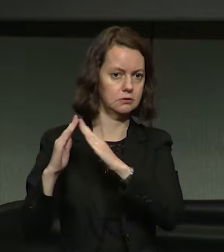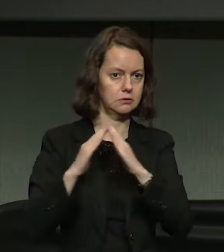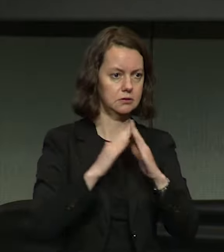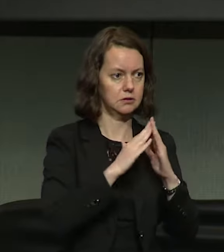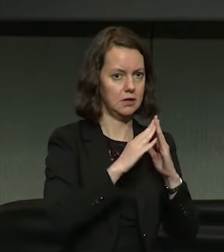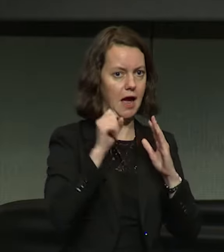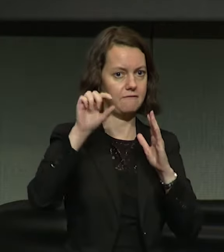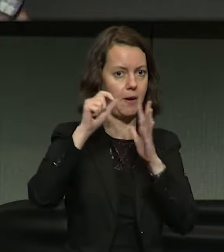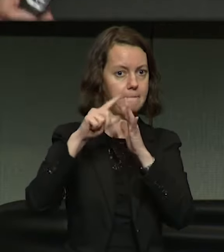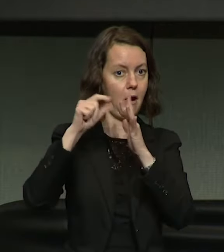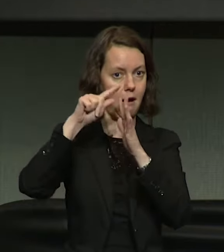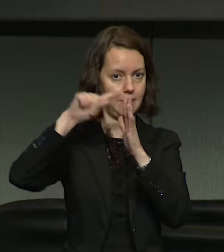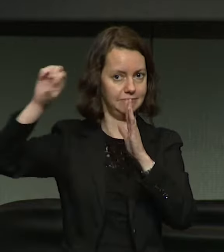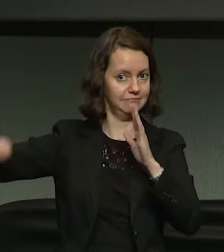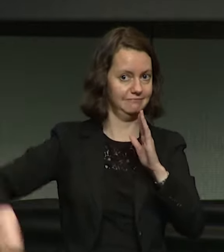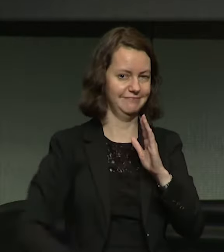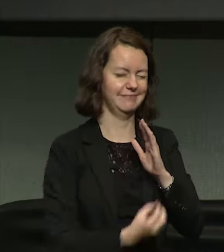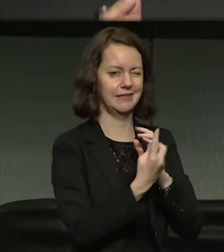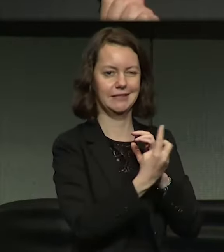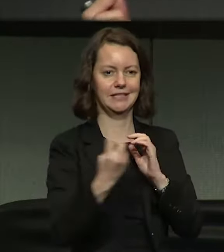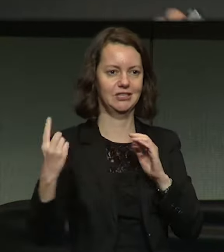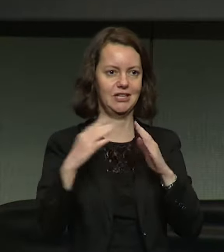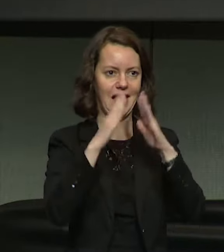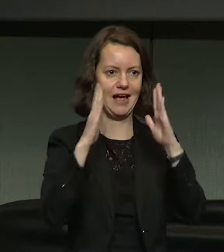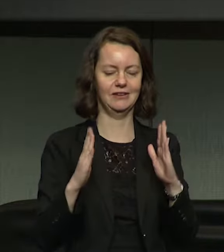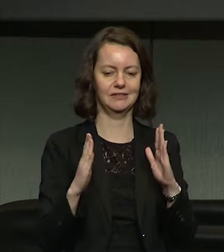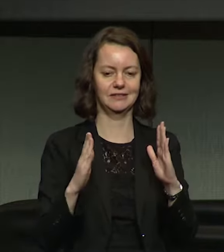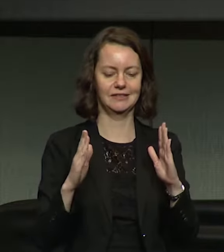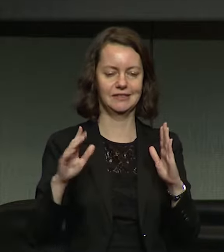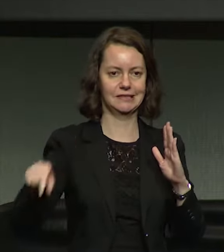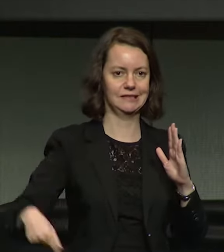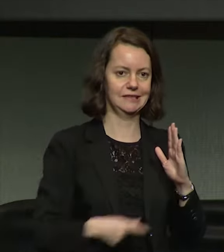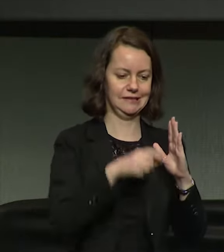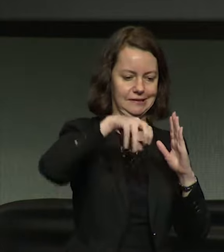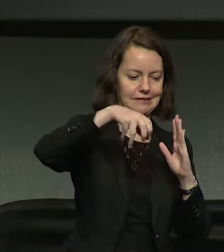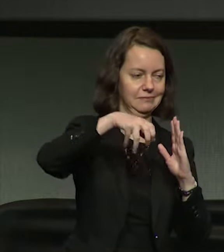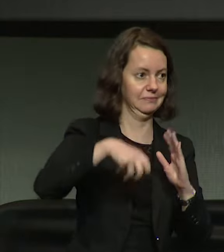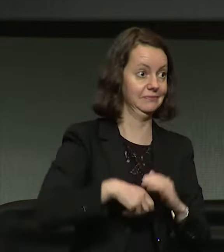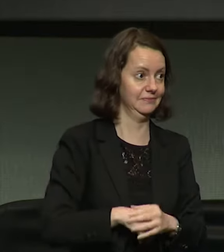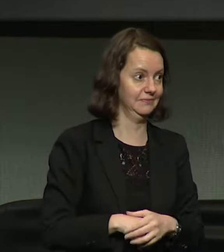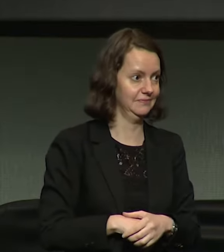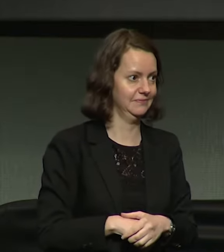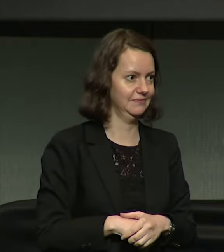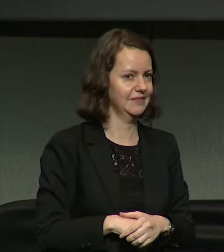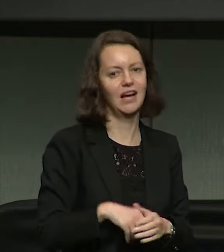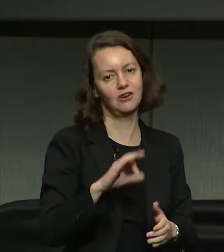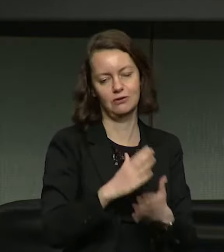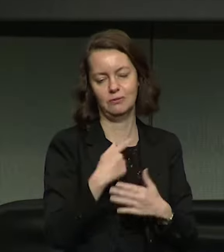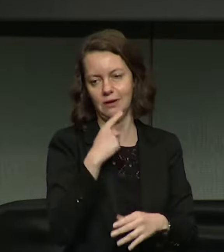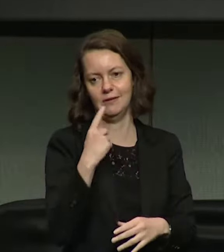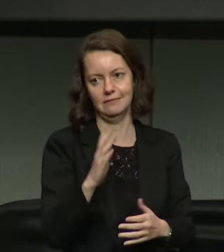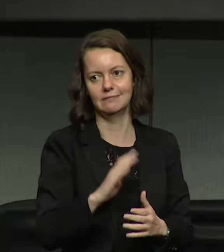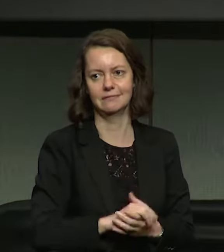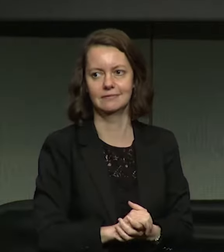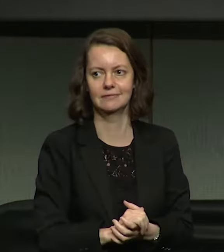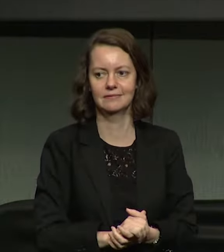comes underneath and then up into the house. So everyone gets there. No, that's not true.